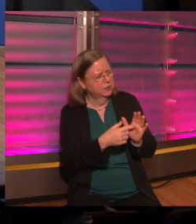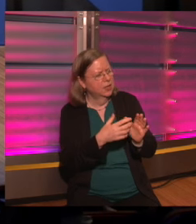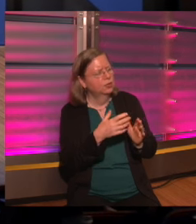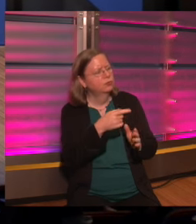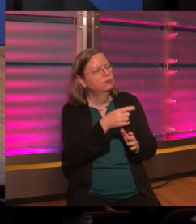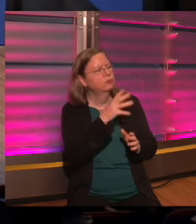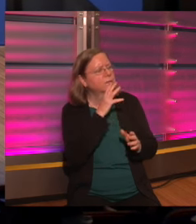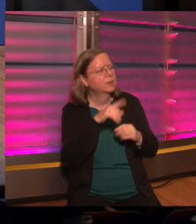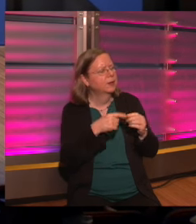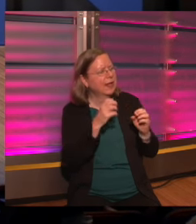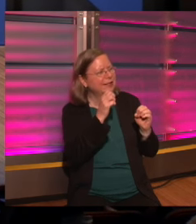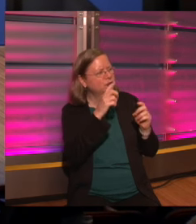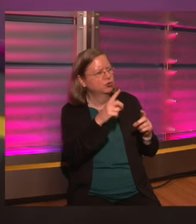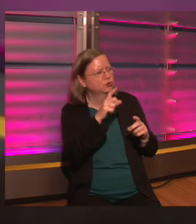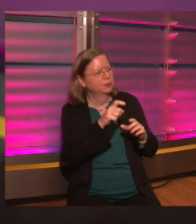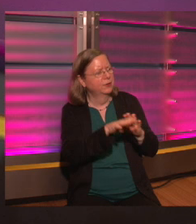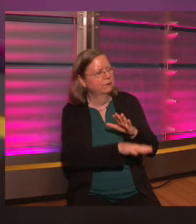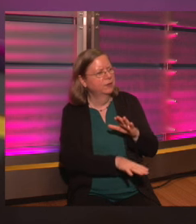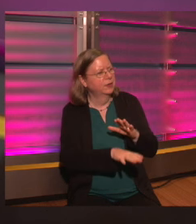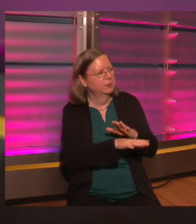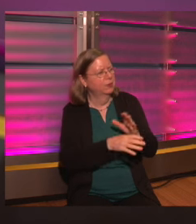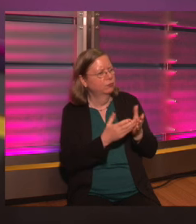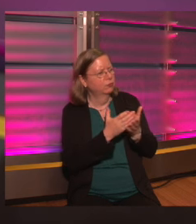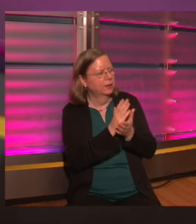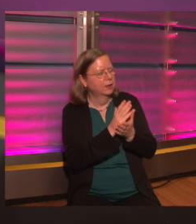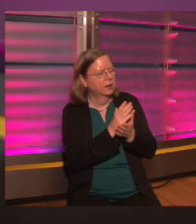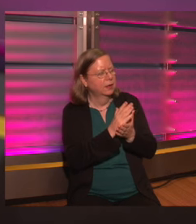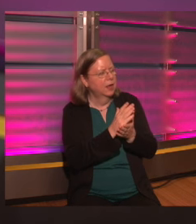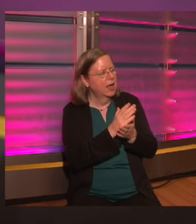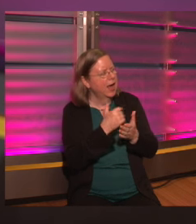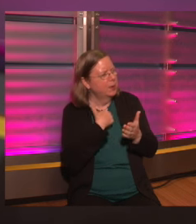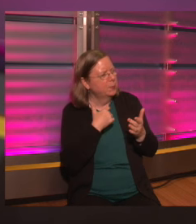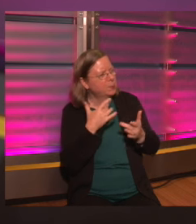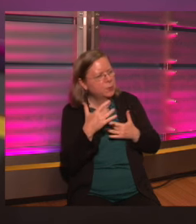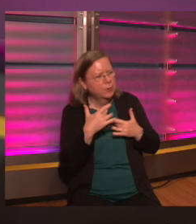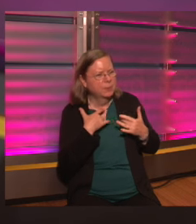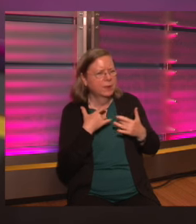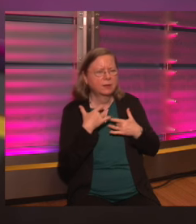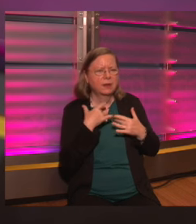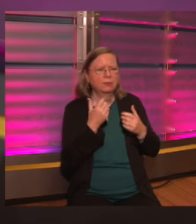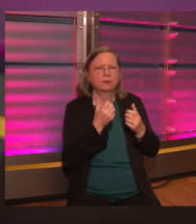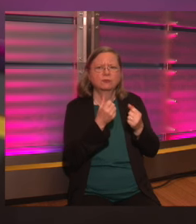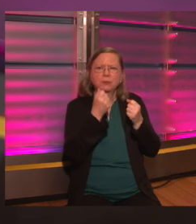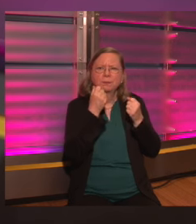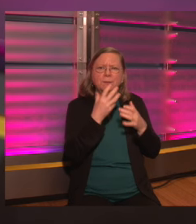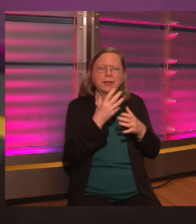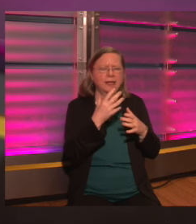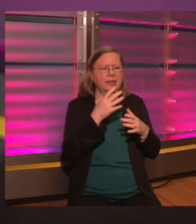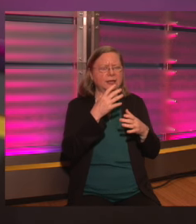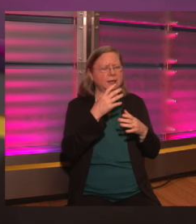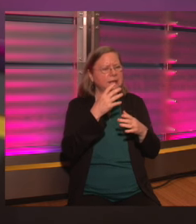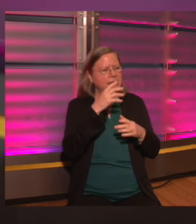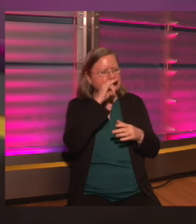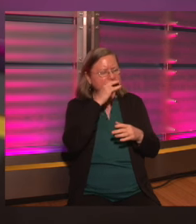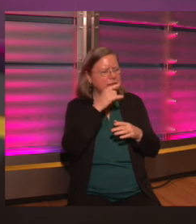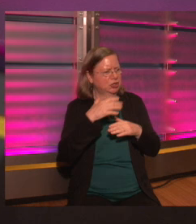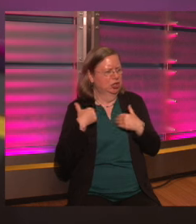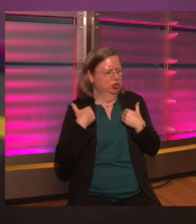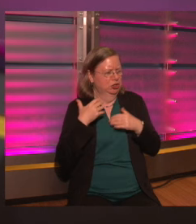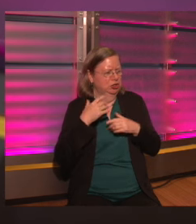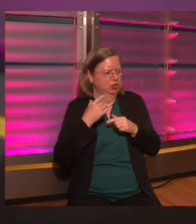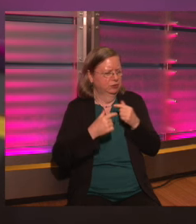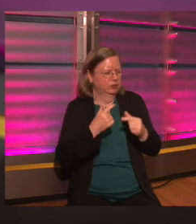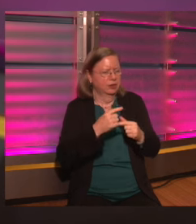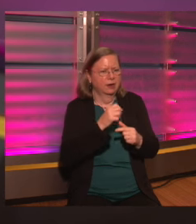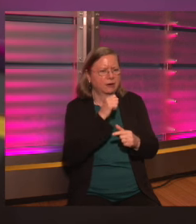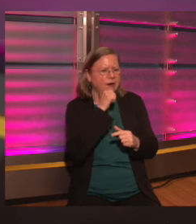I worry so much about, there's a whole generation of younger kids who are not being educated because they're in these camps. Mm-hmm. And I worry